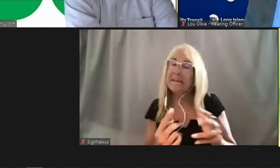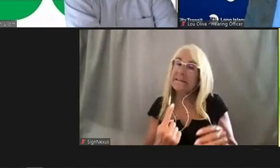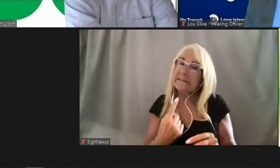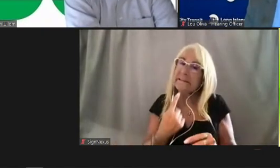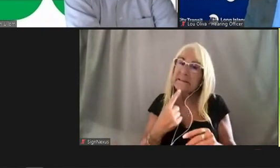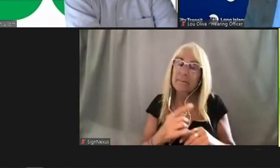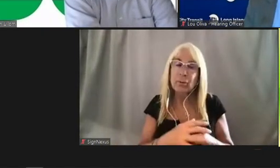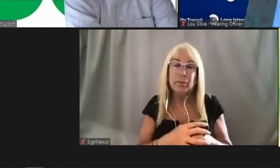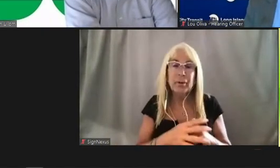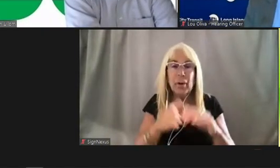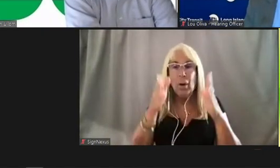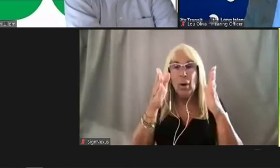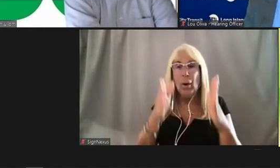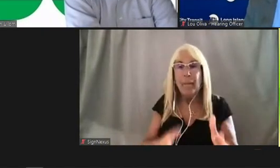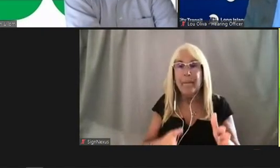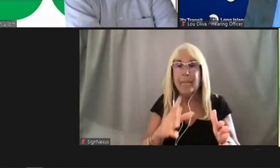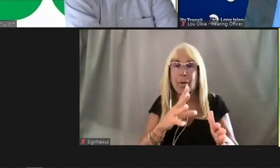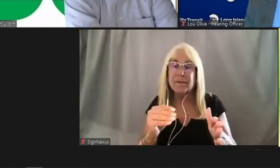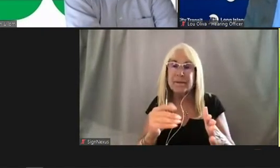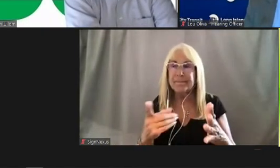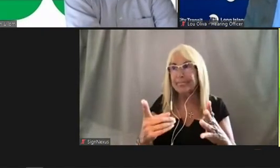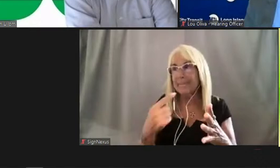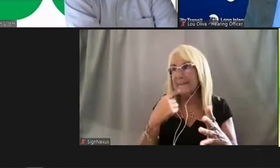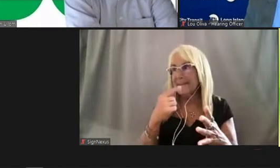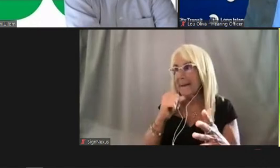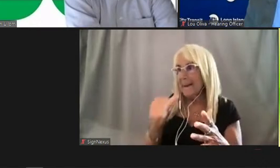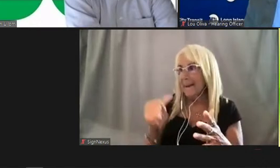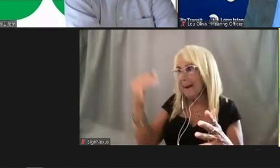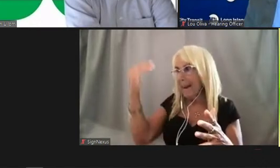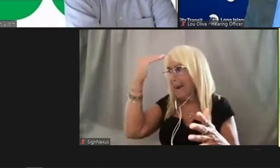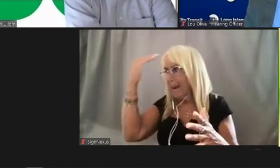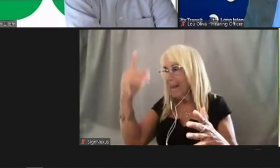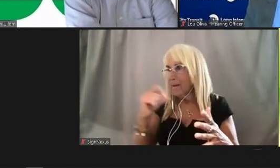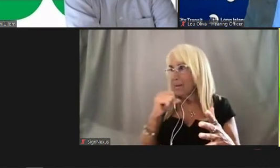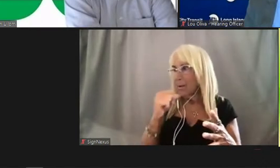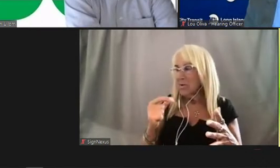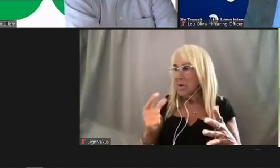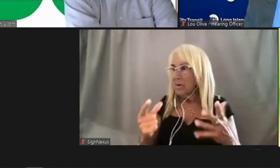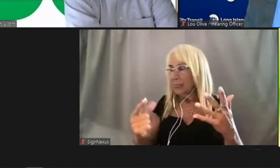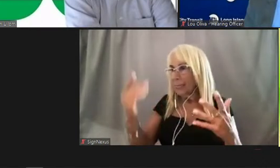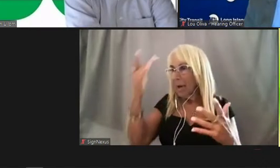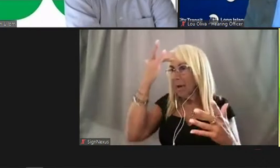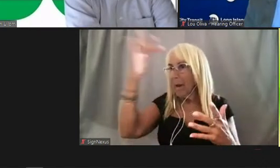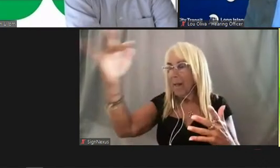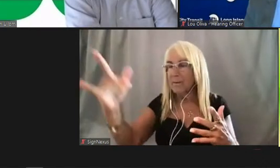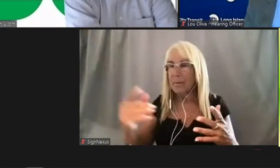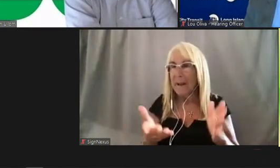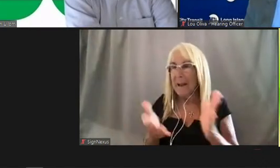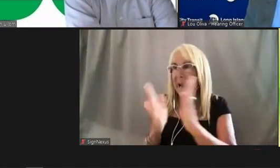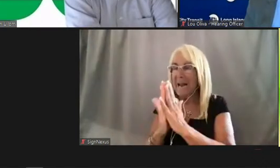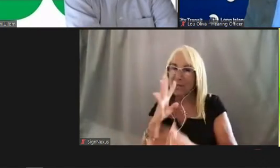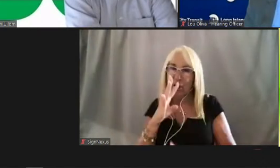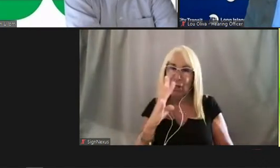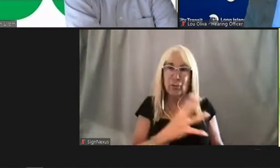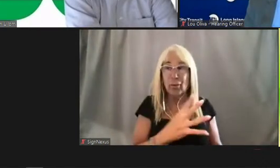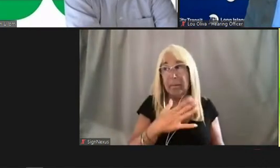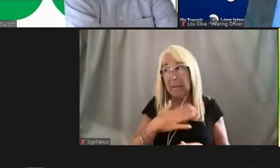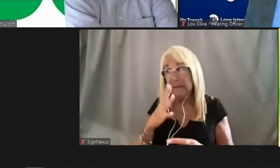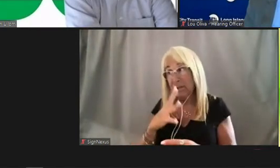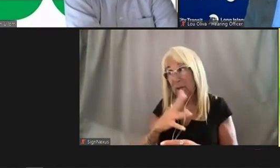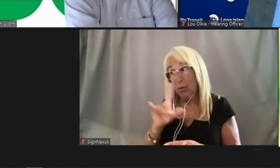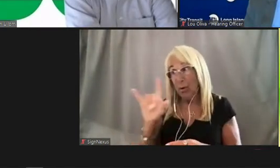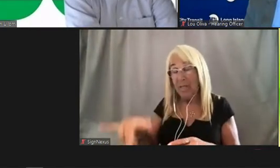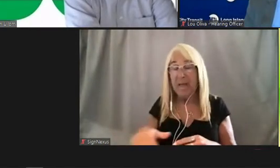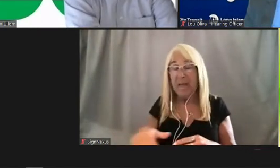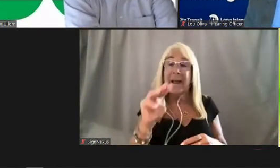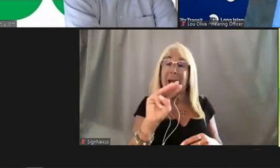that someone Gaslight others is unfit on not being knowledgeable to speak here and ask you to ignore them so I would like you to ignore that